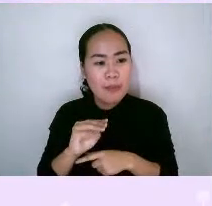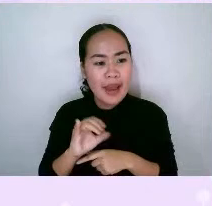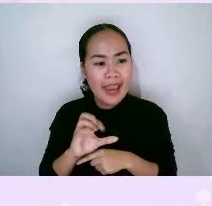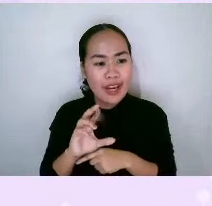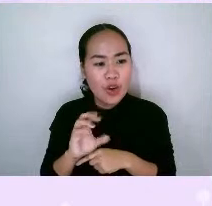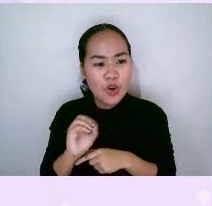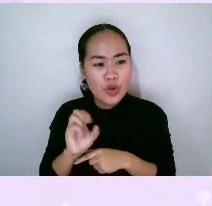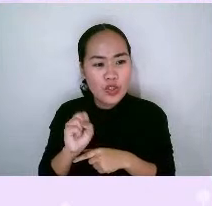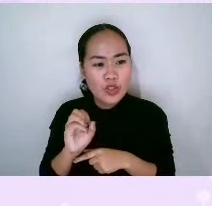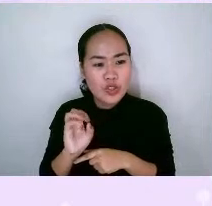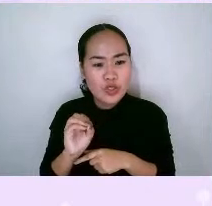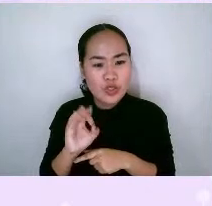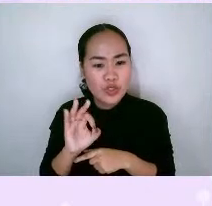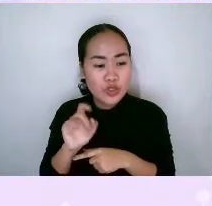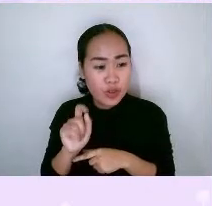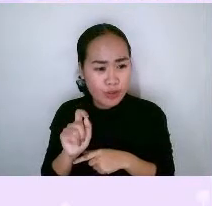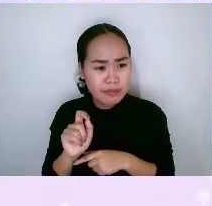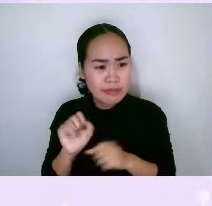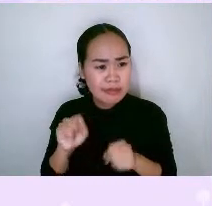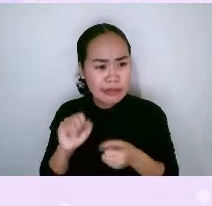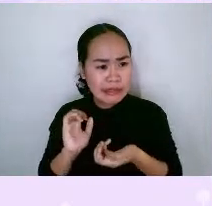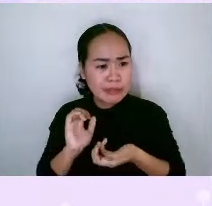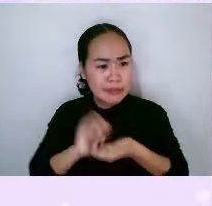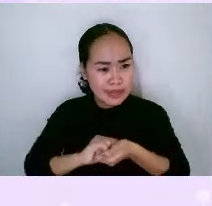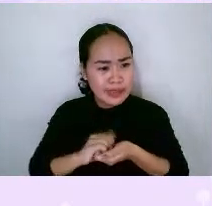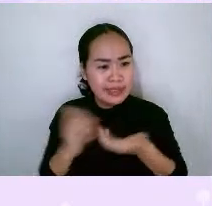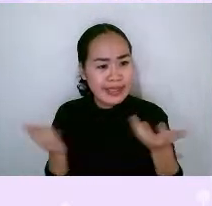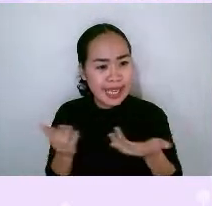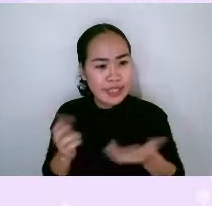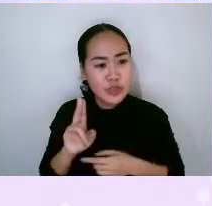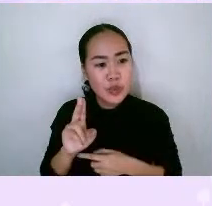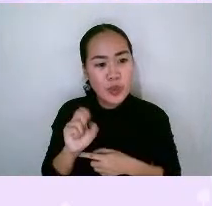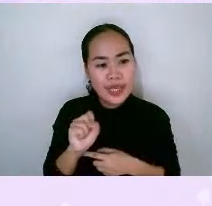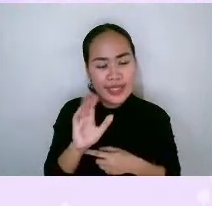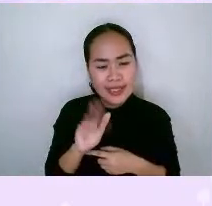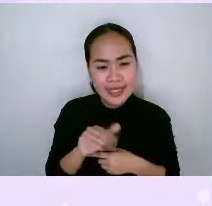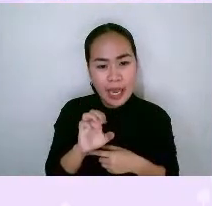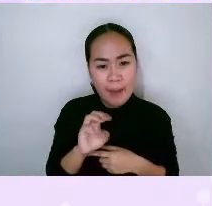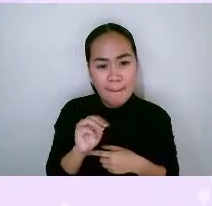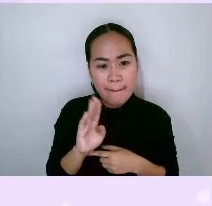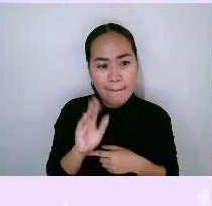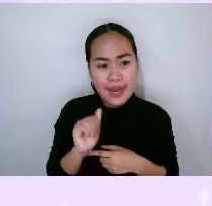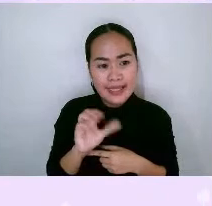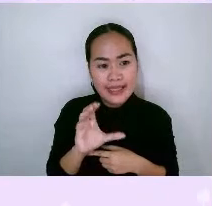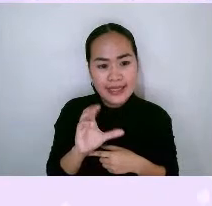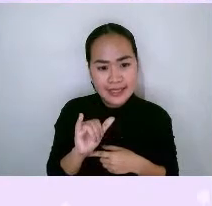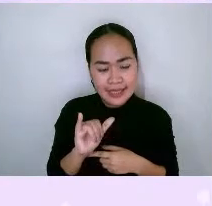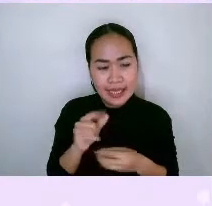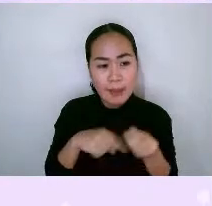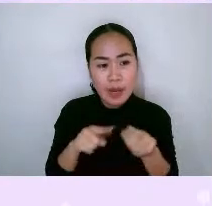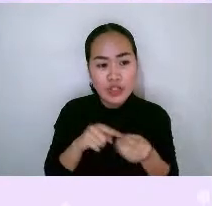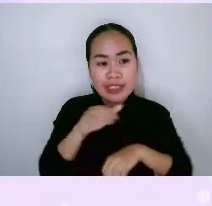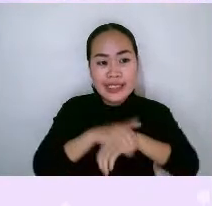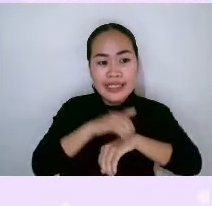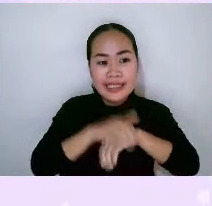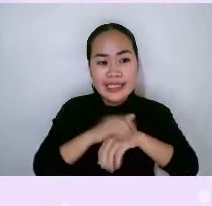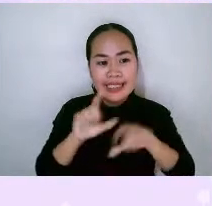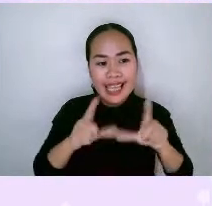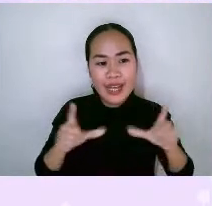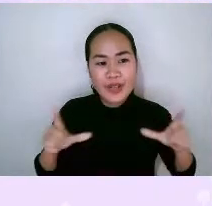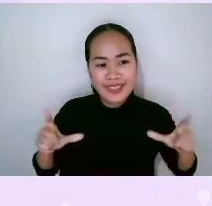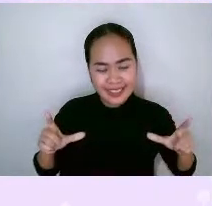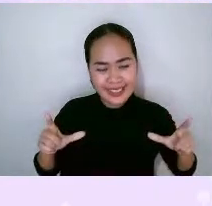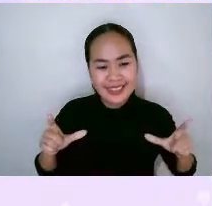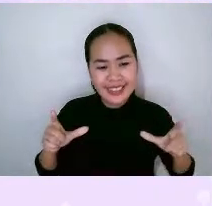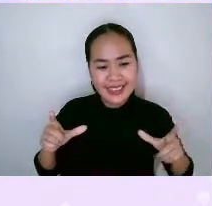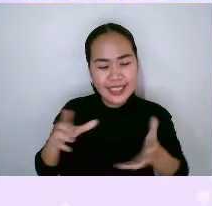program, in partnership with the U.S. Embassy, also offers 5 new courses on English language literacy.